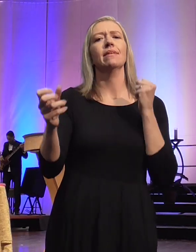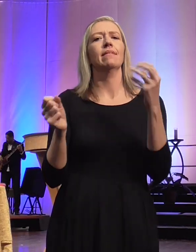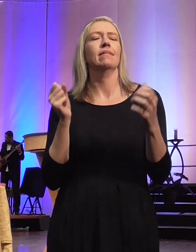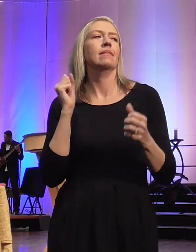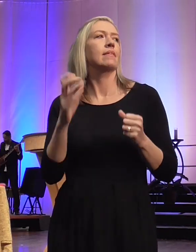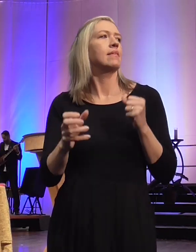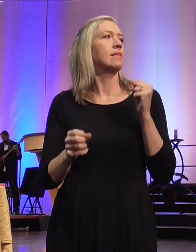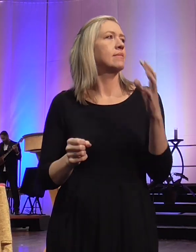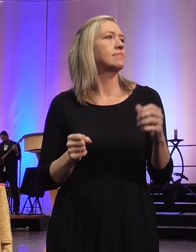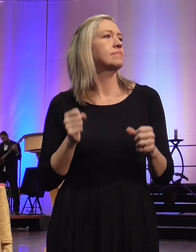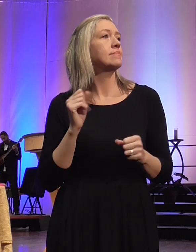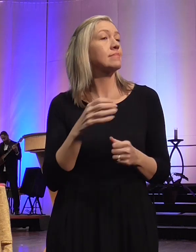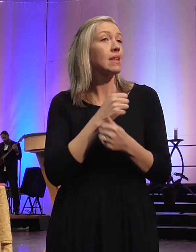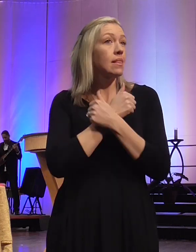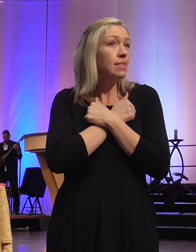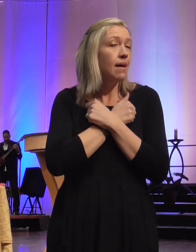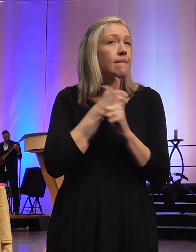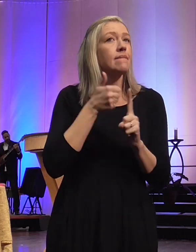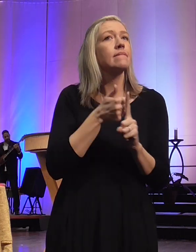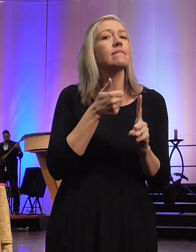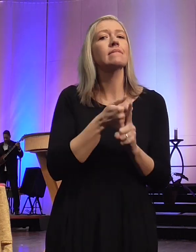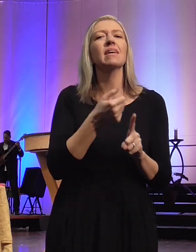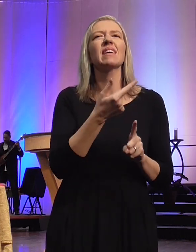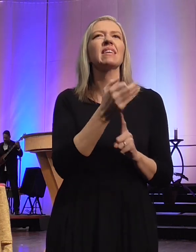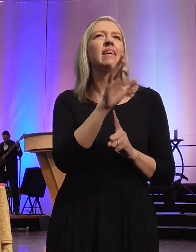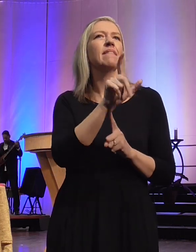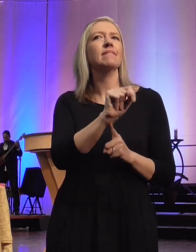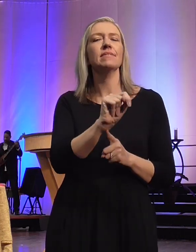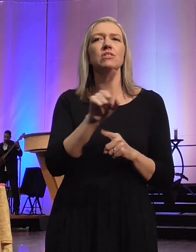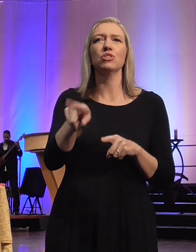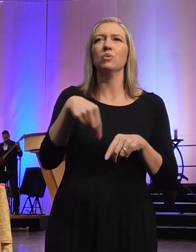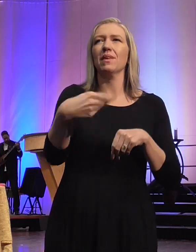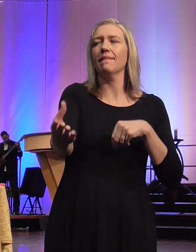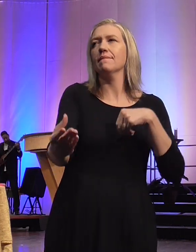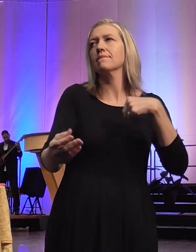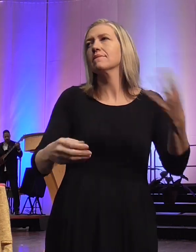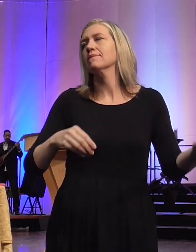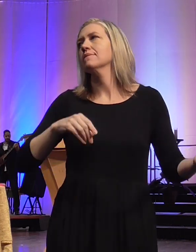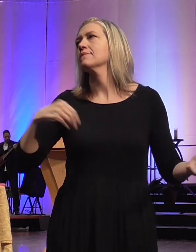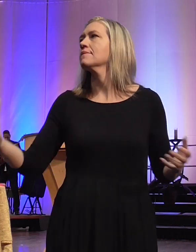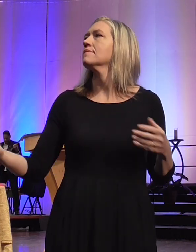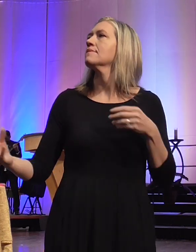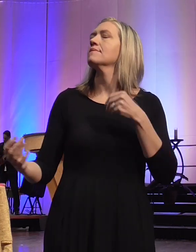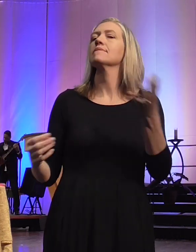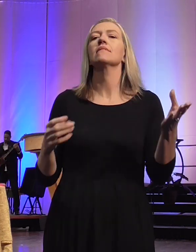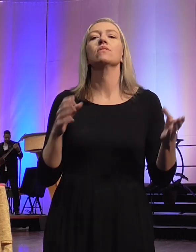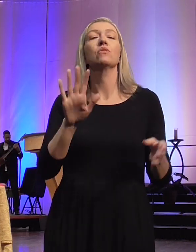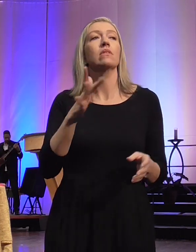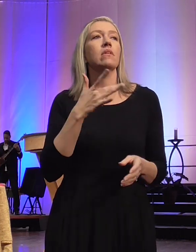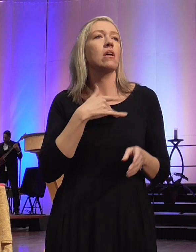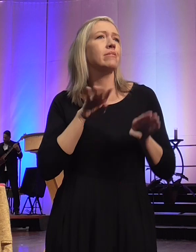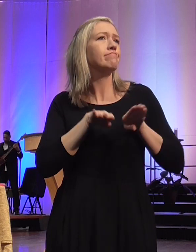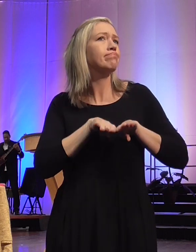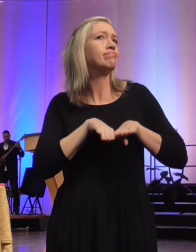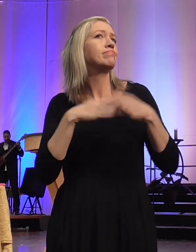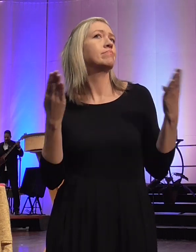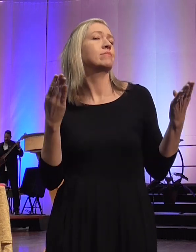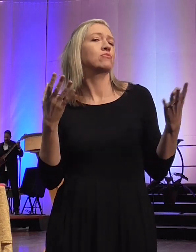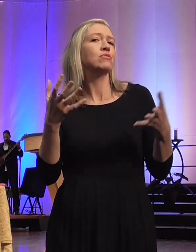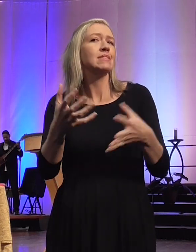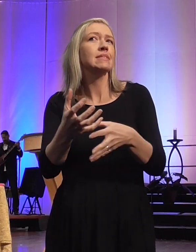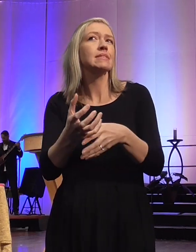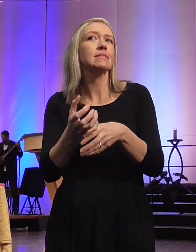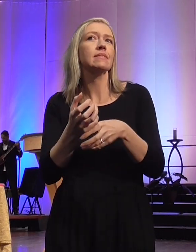say? Love is a gift, you give it away. Open your heart